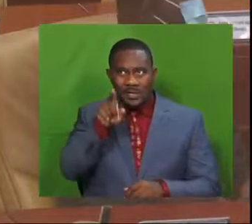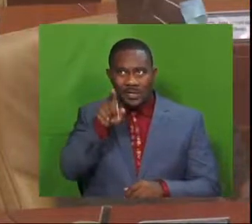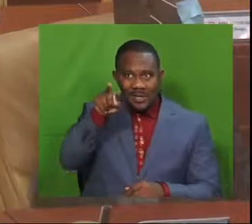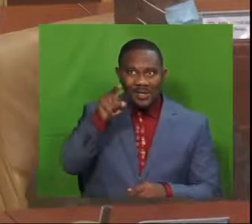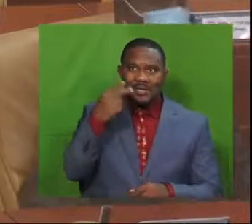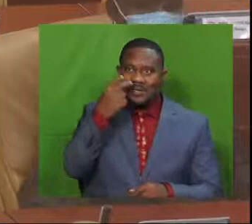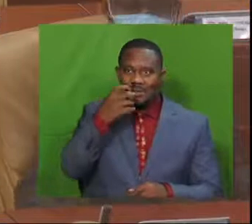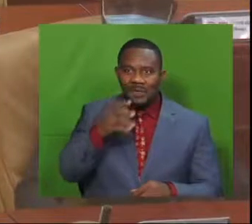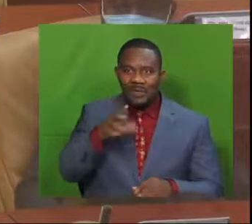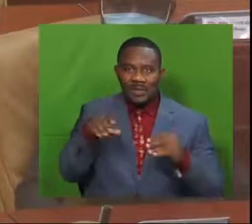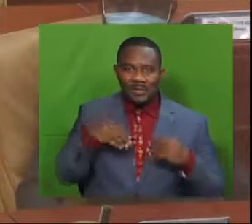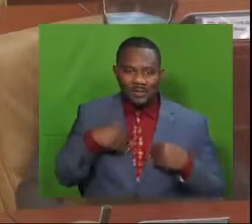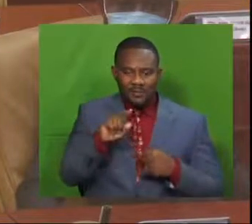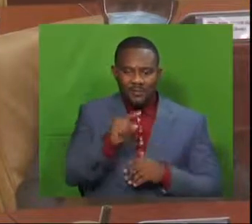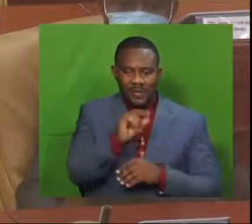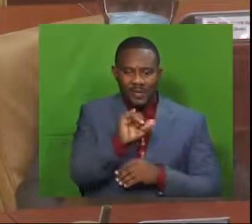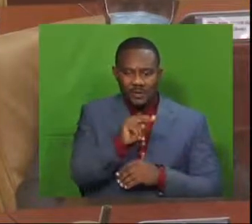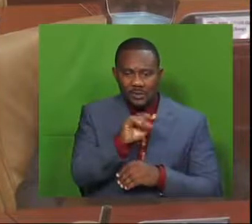on the 1st of June.